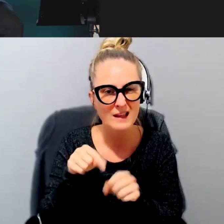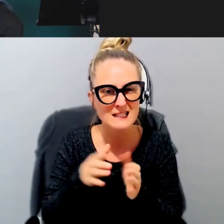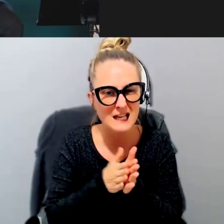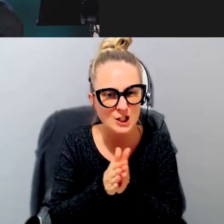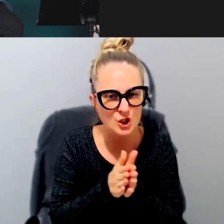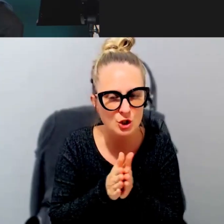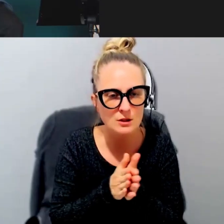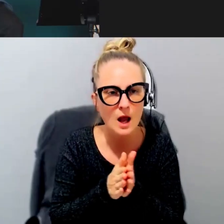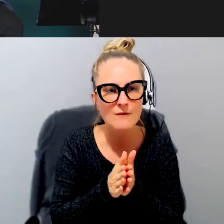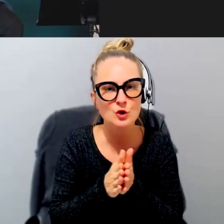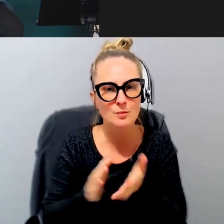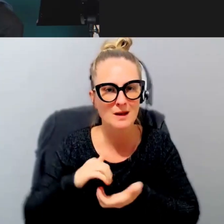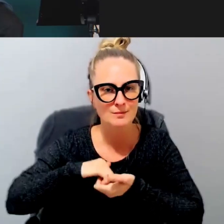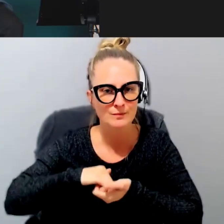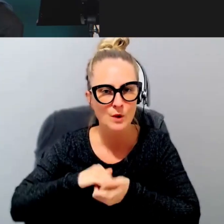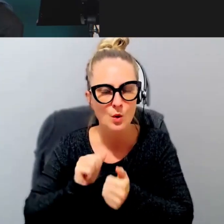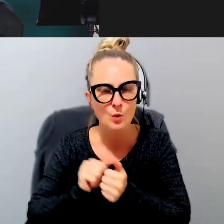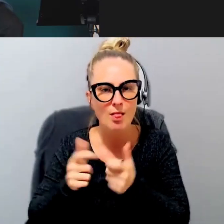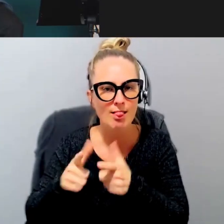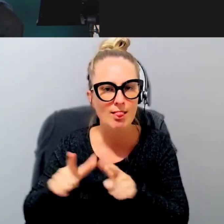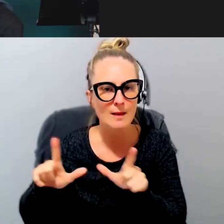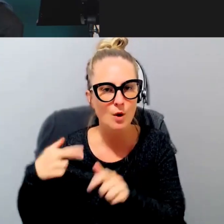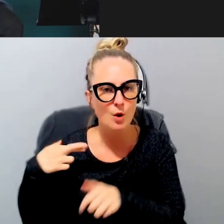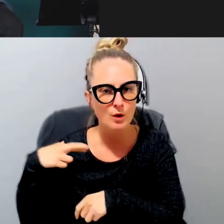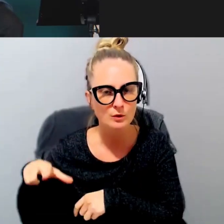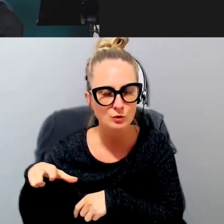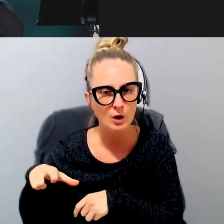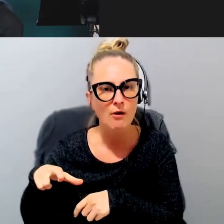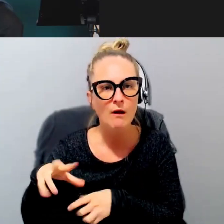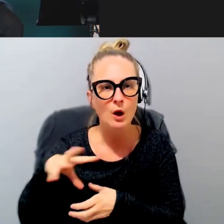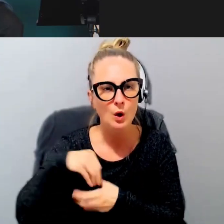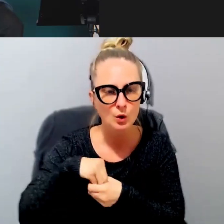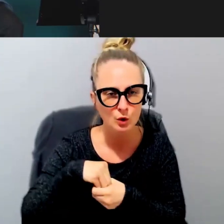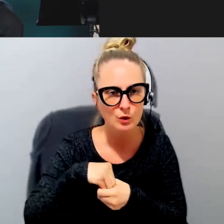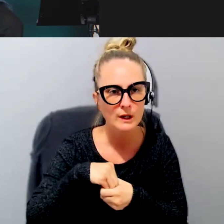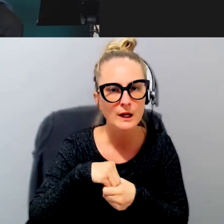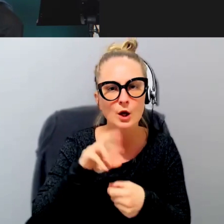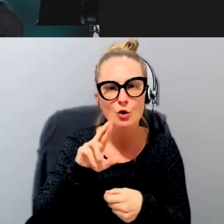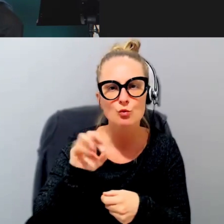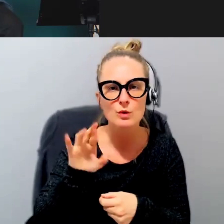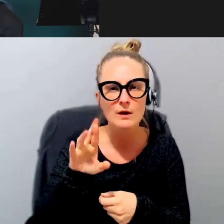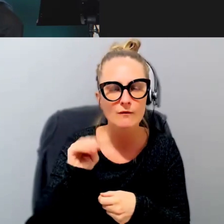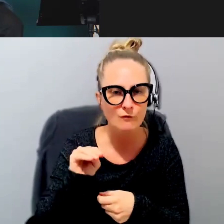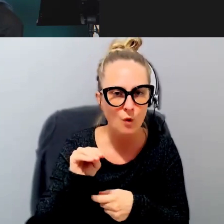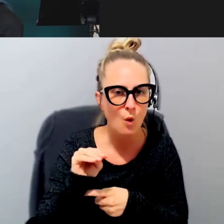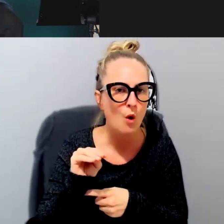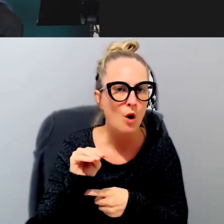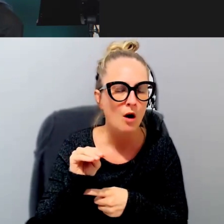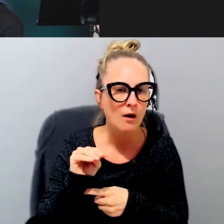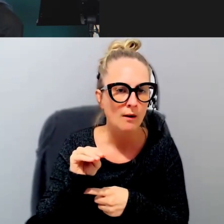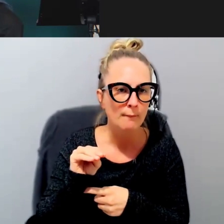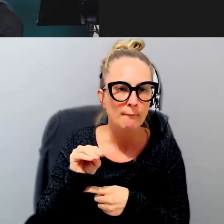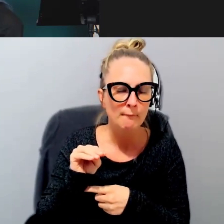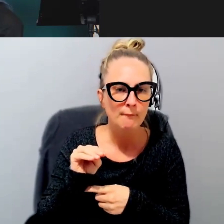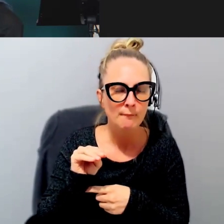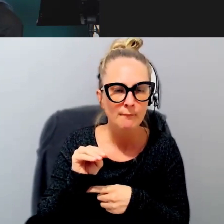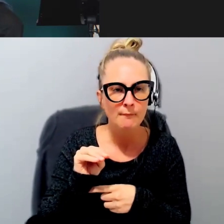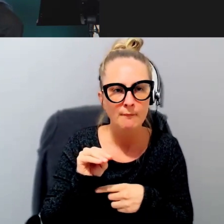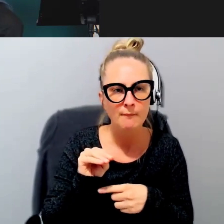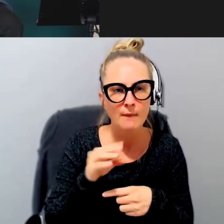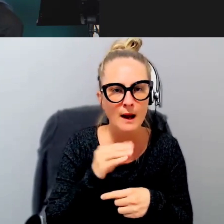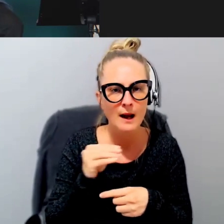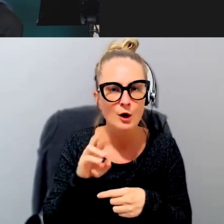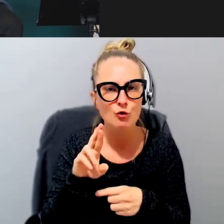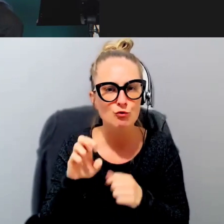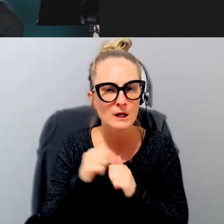with liberal religion, including Reform, Conservative, and Reconstructionist Judaism, because on all of these issues